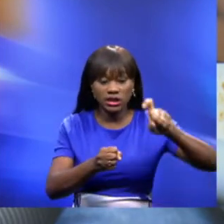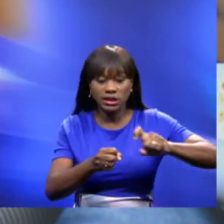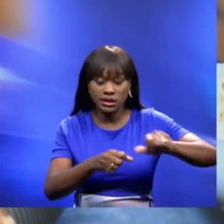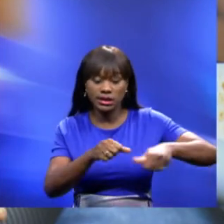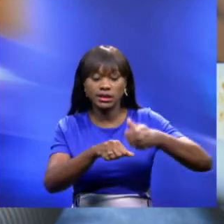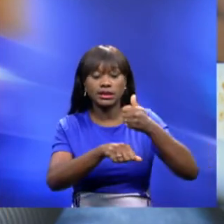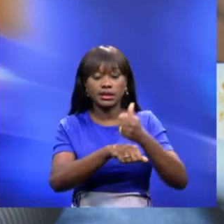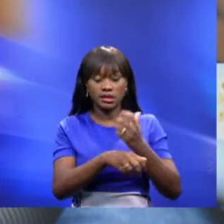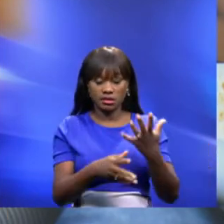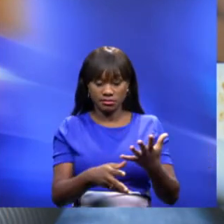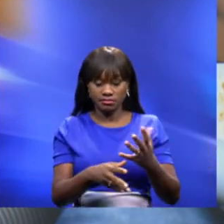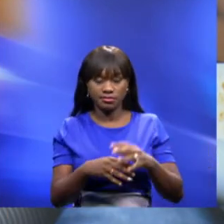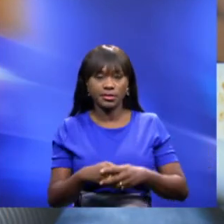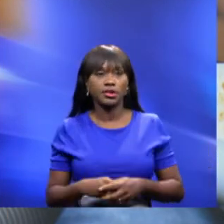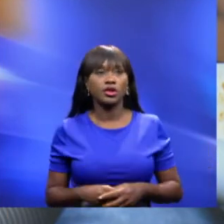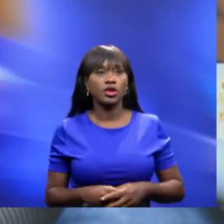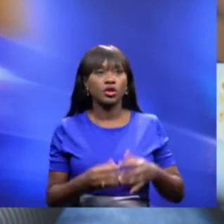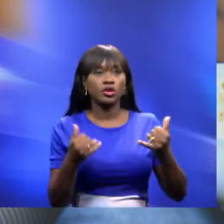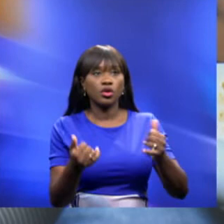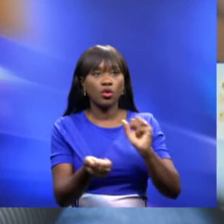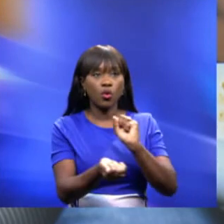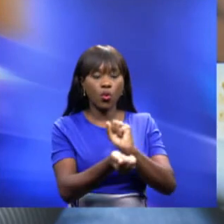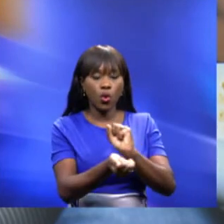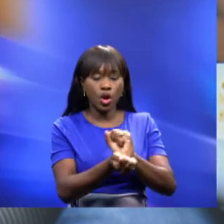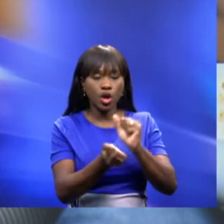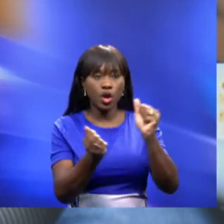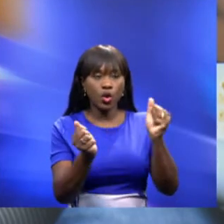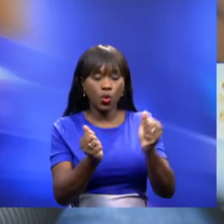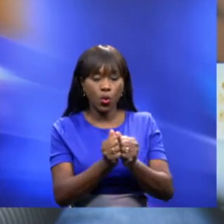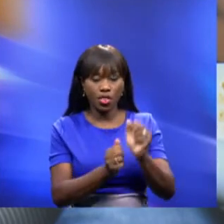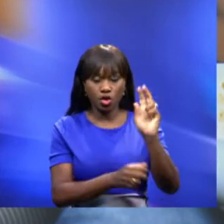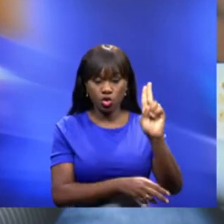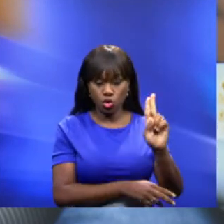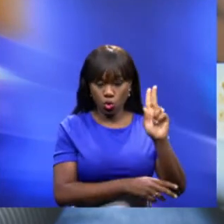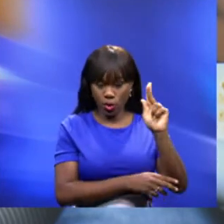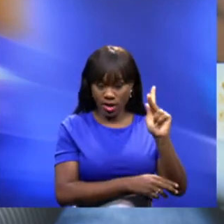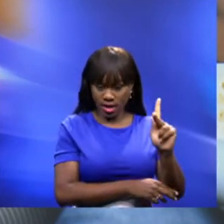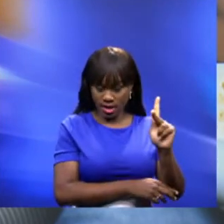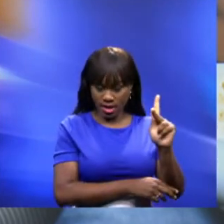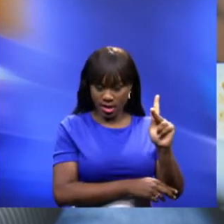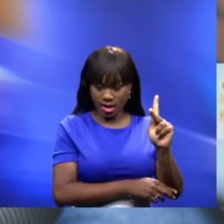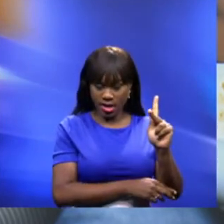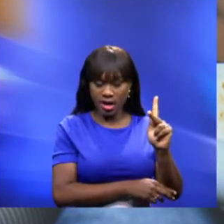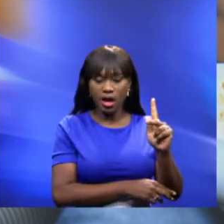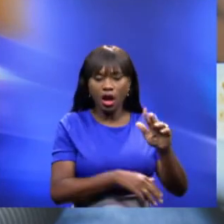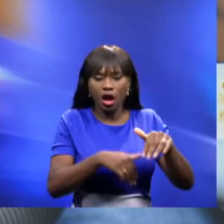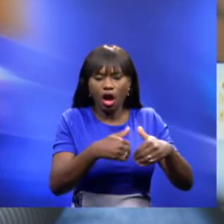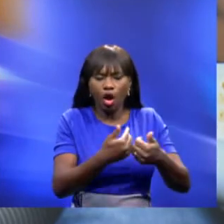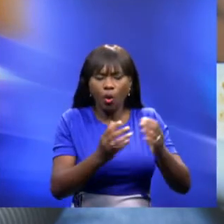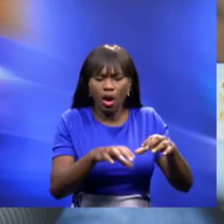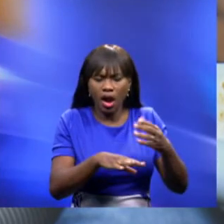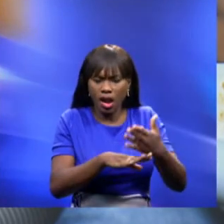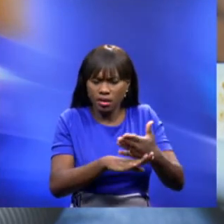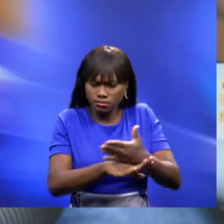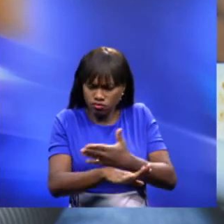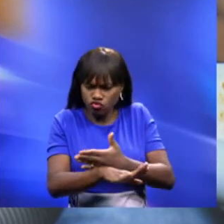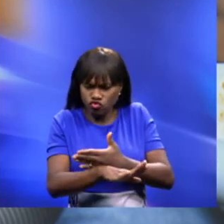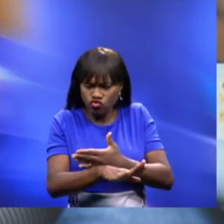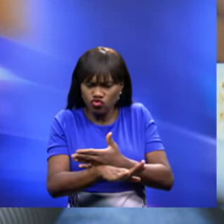We're working with the UK in terms of identifying assets we need to improve, and strongly with